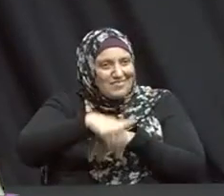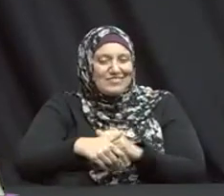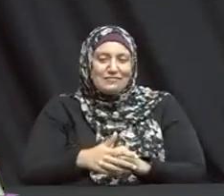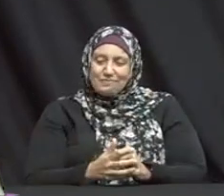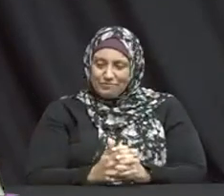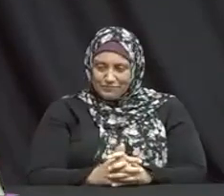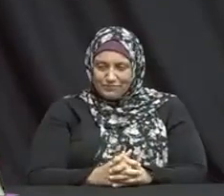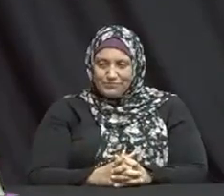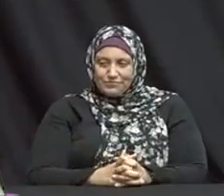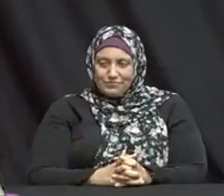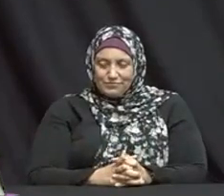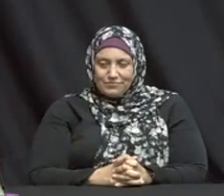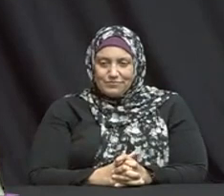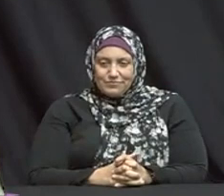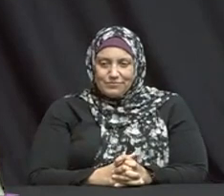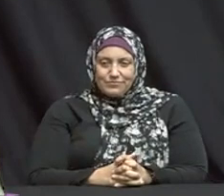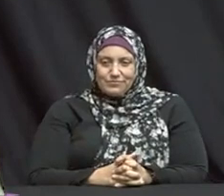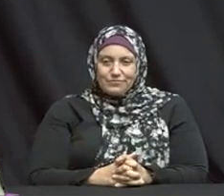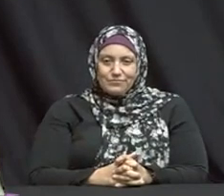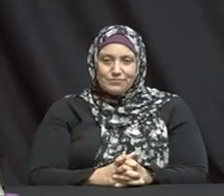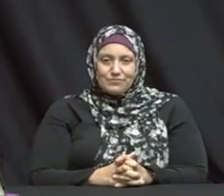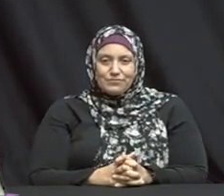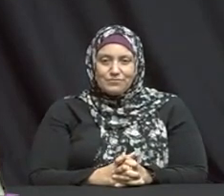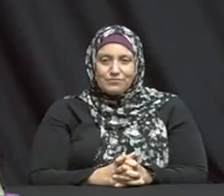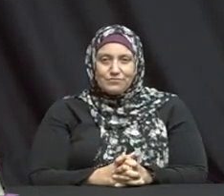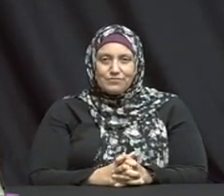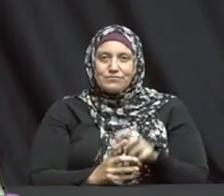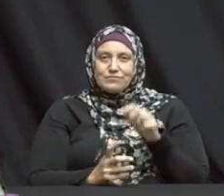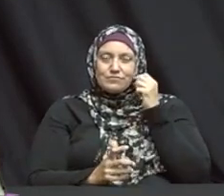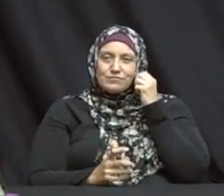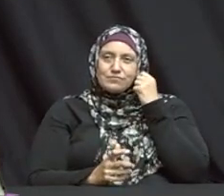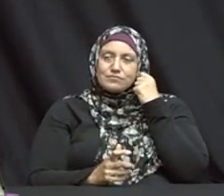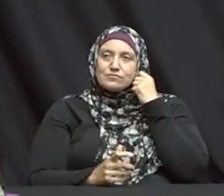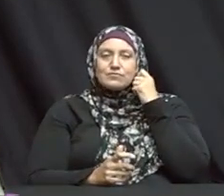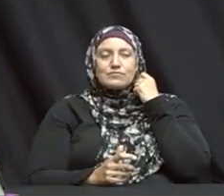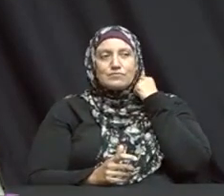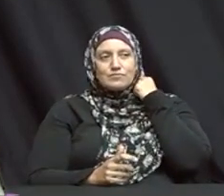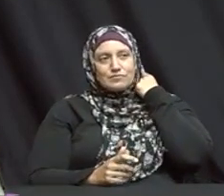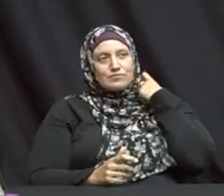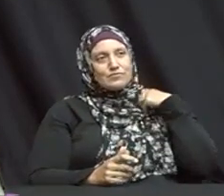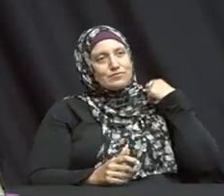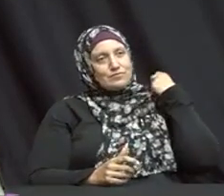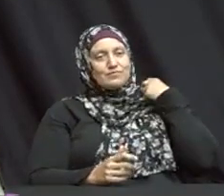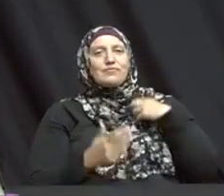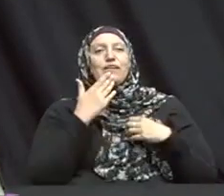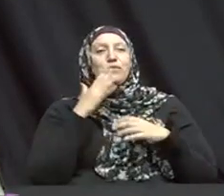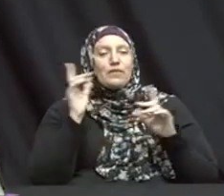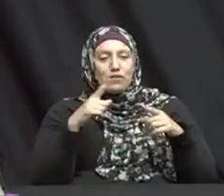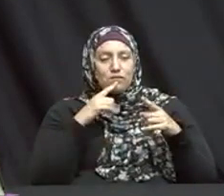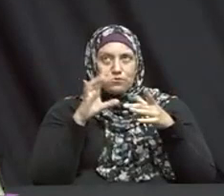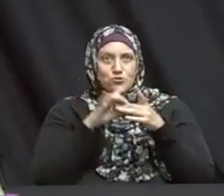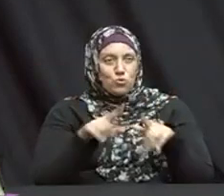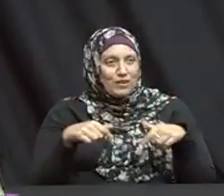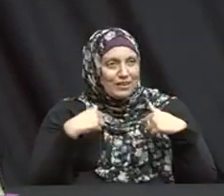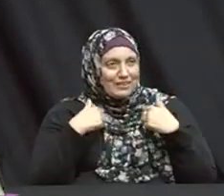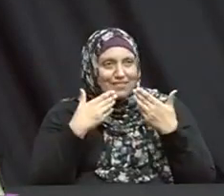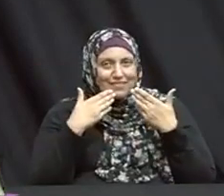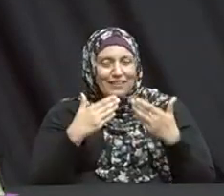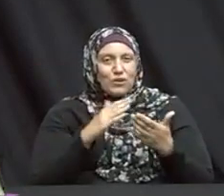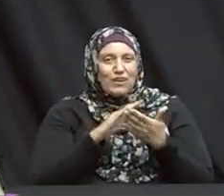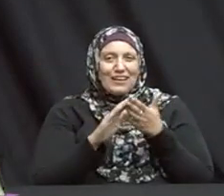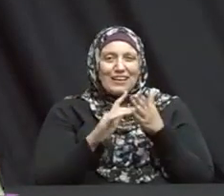technical issues to overcome to get the program, the main session started itself. And thank you, everybody, for joining us. Thank you, Hasnain, for providing all